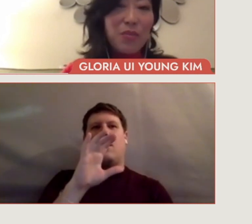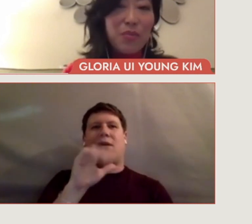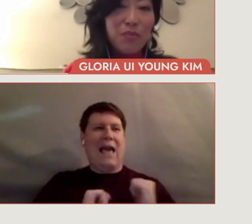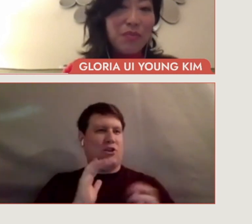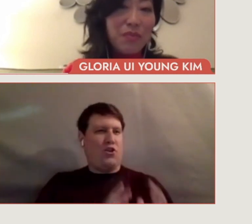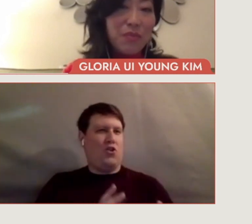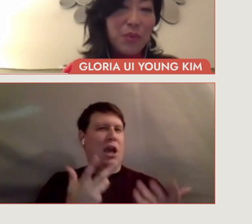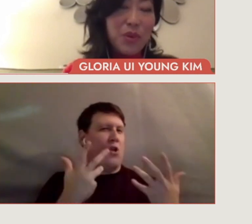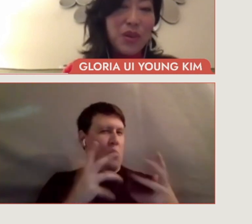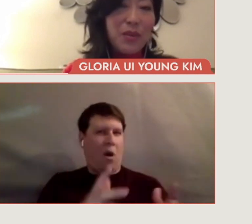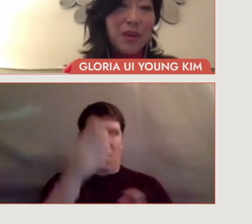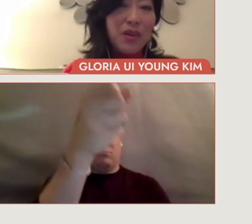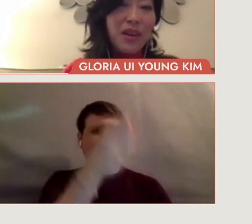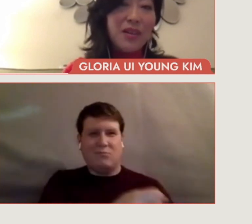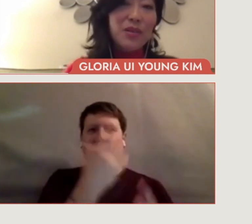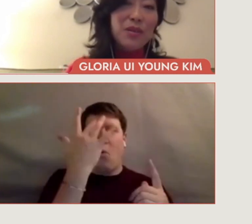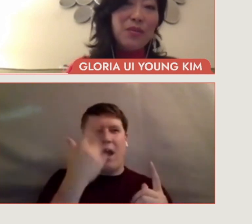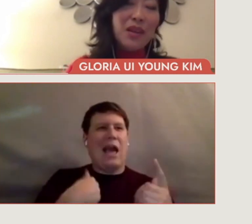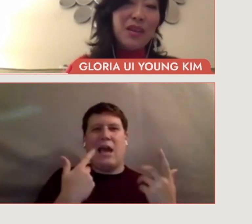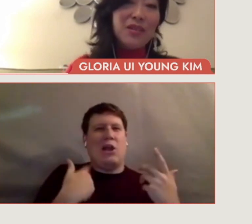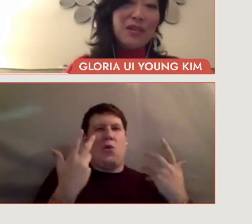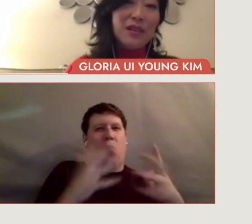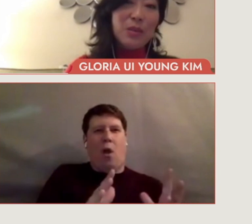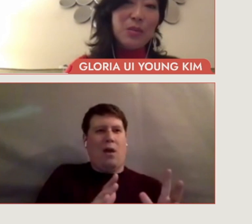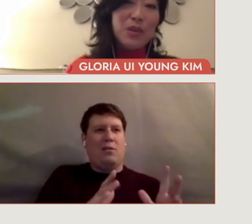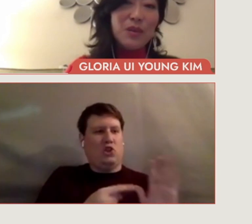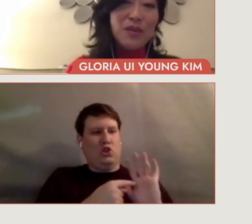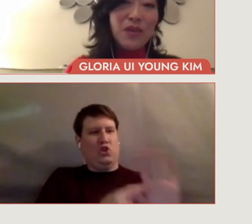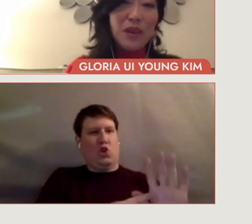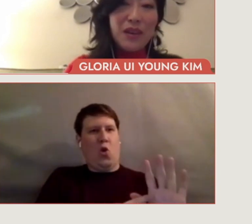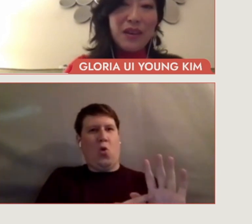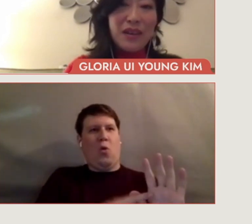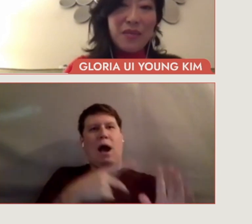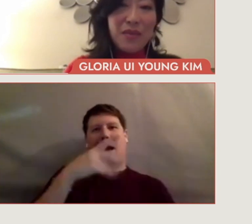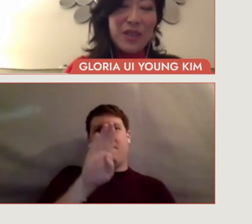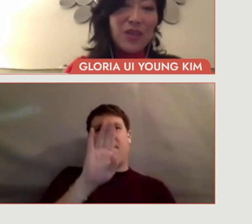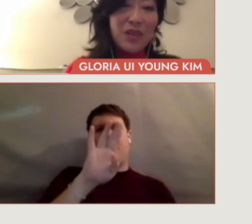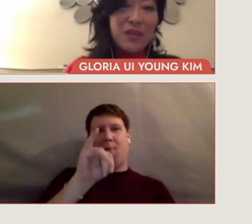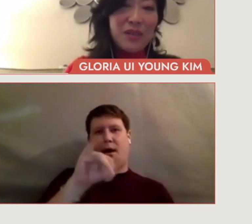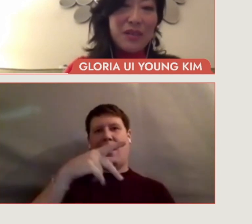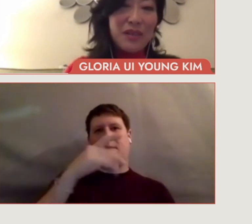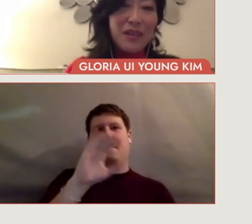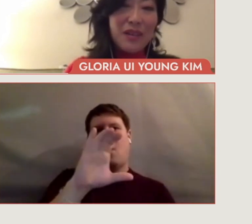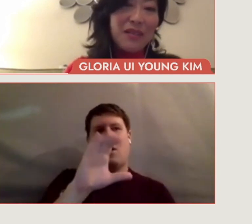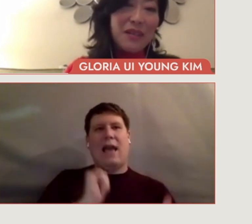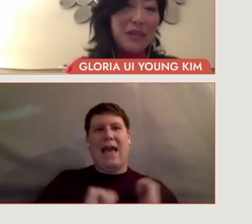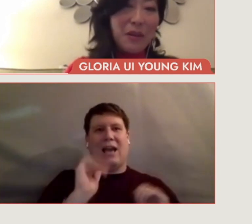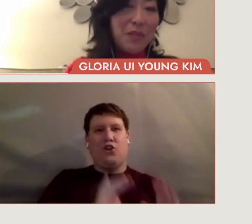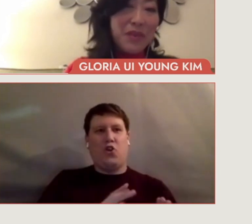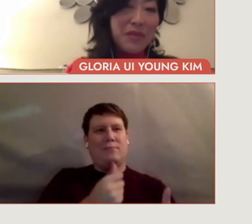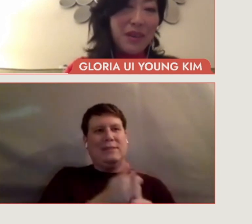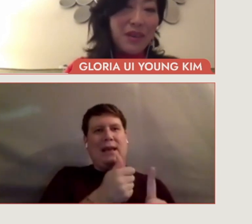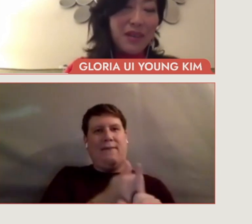want to portray a BIPOC actor, male actor, as abusive. I just felt, you